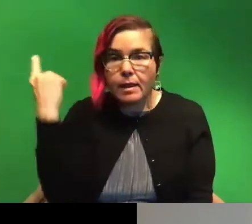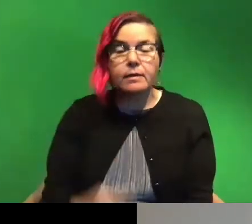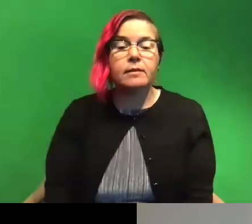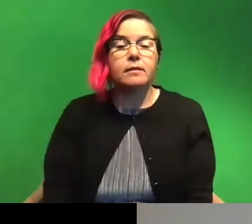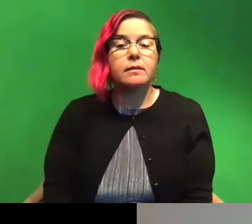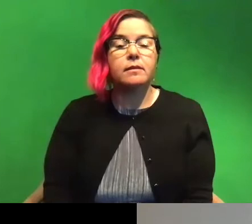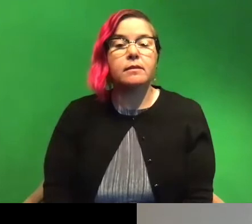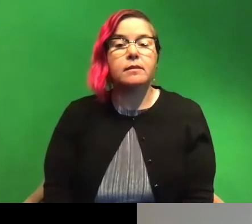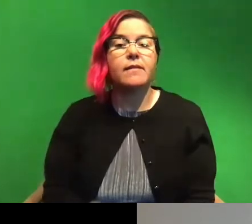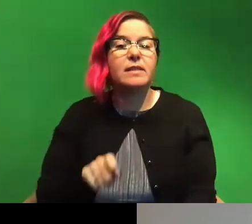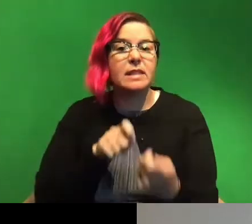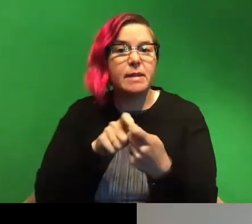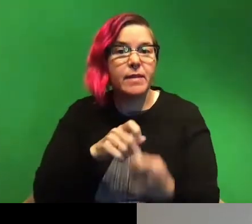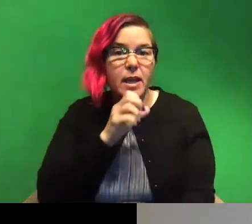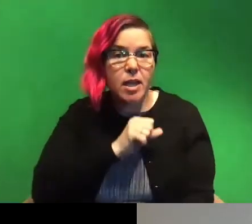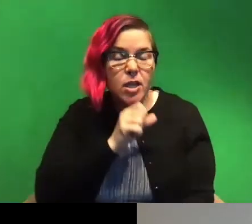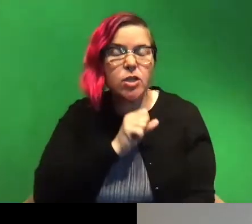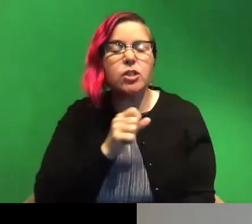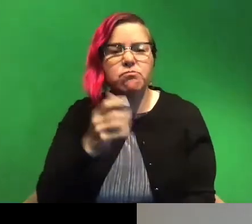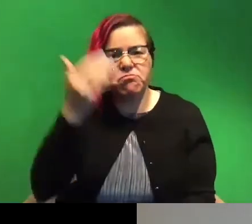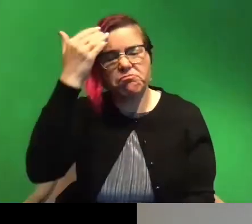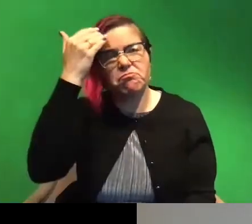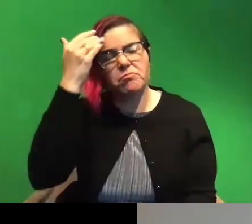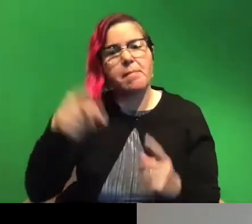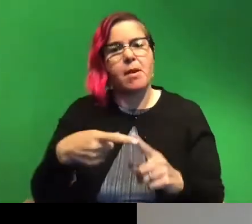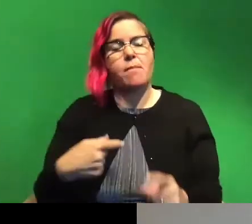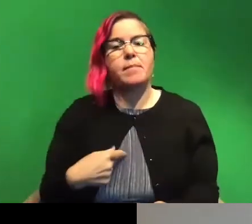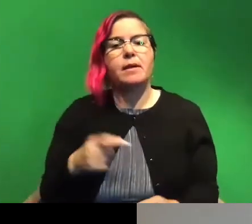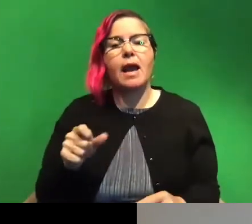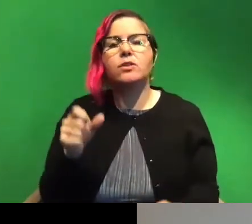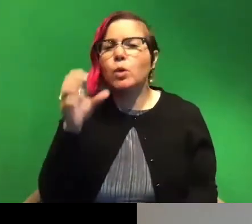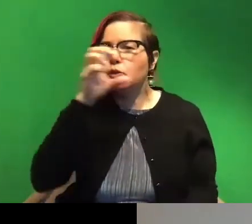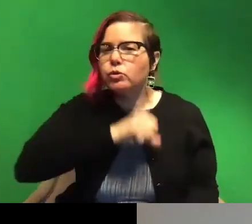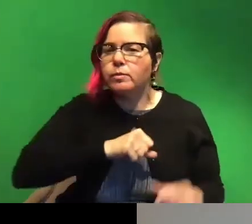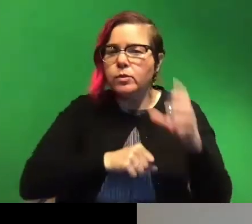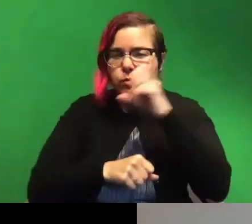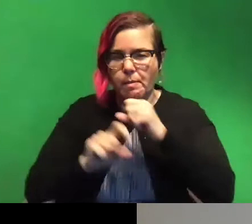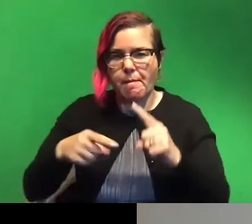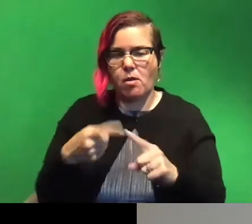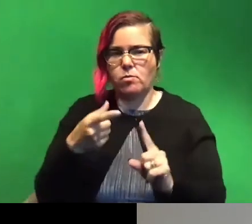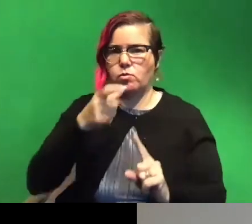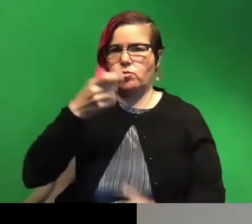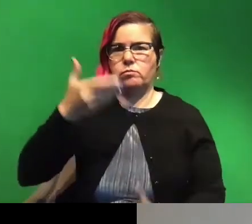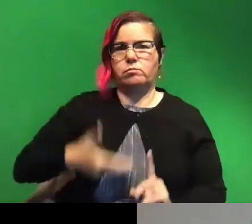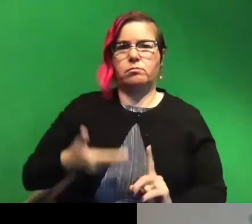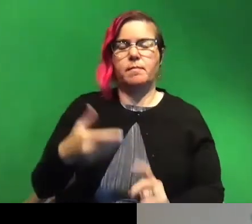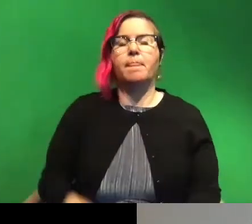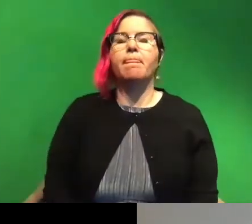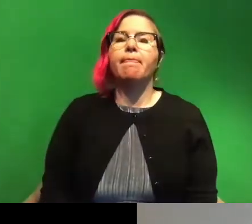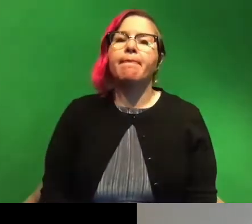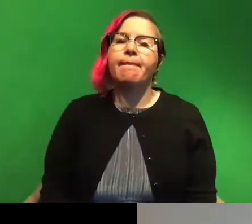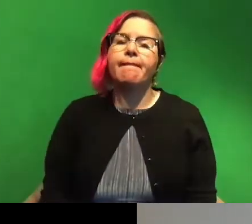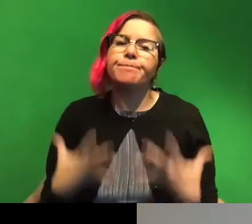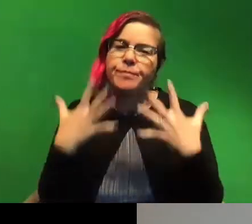I am a certain age, you know, it knows those things. And so it has to make some assumptions about who I am. Unfortunately,